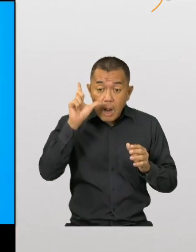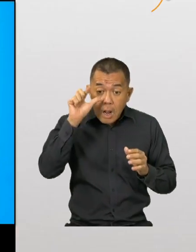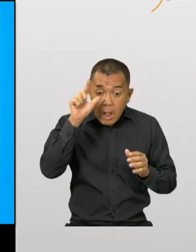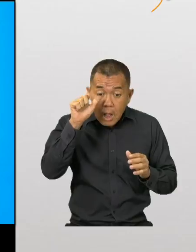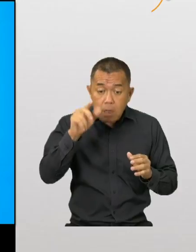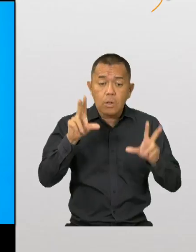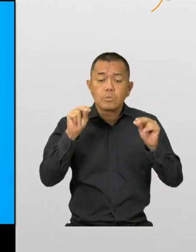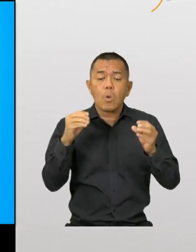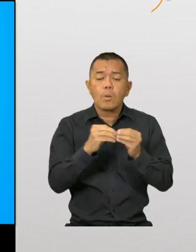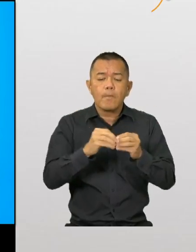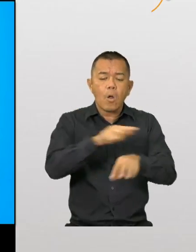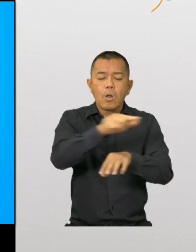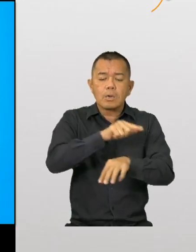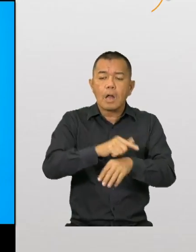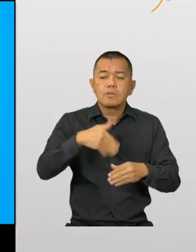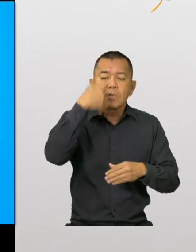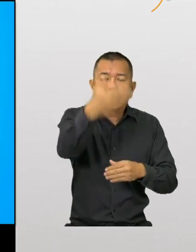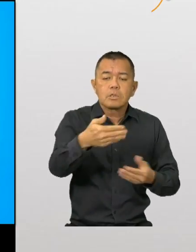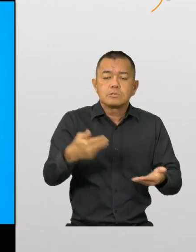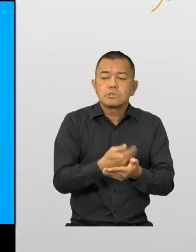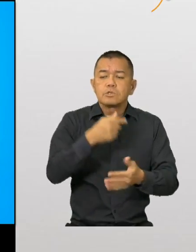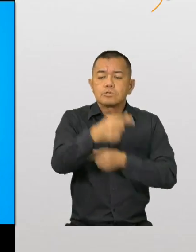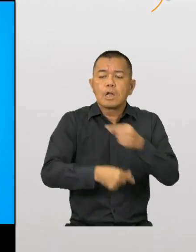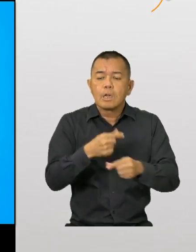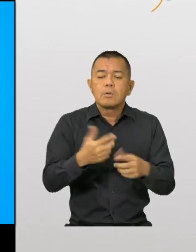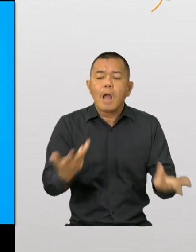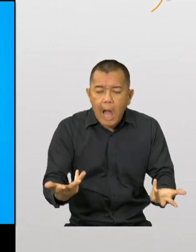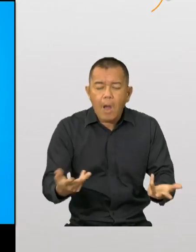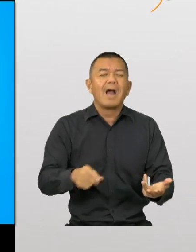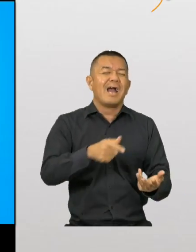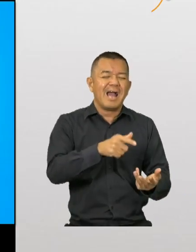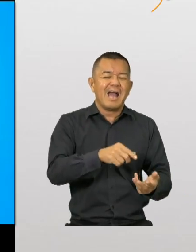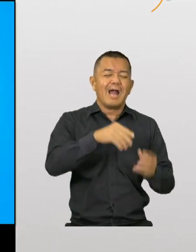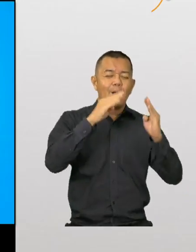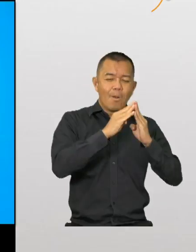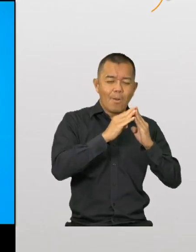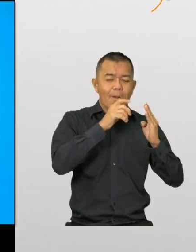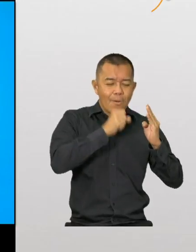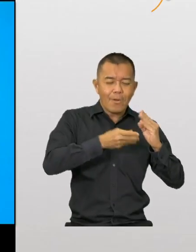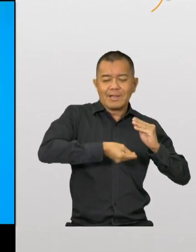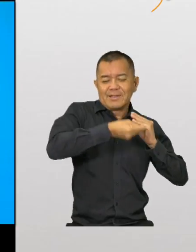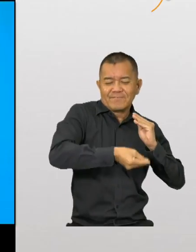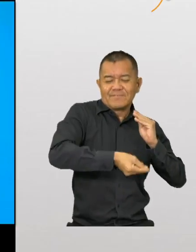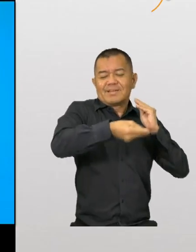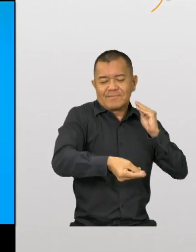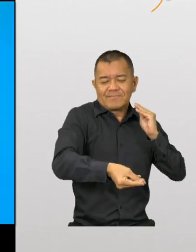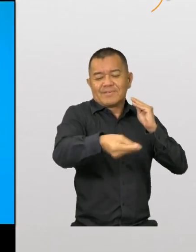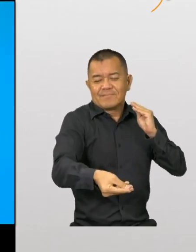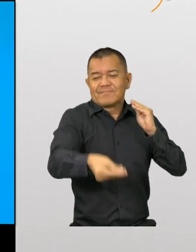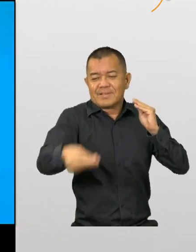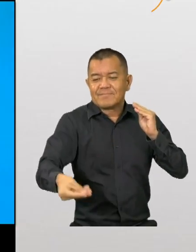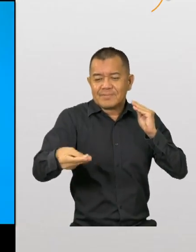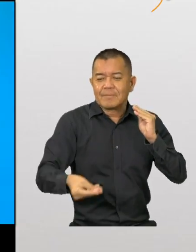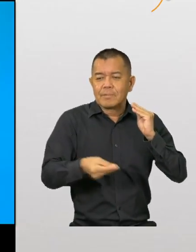The owners would pass down the flat to some of their descendants, many generations into the future.